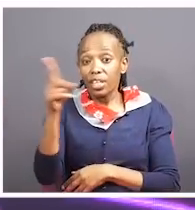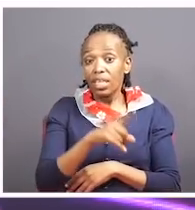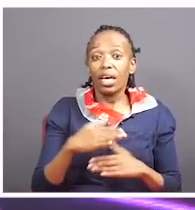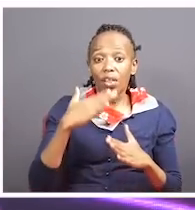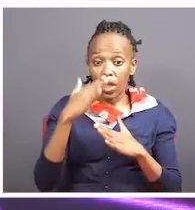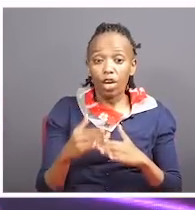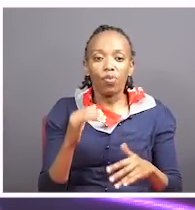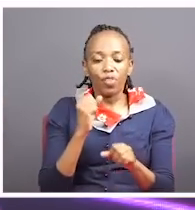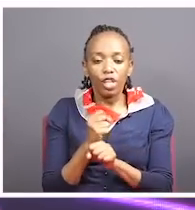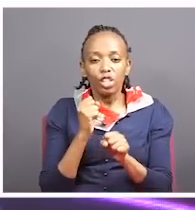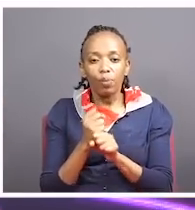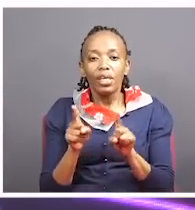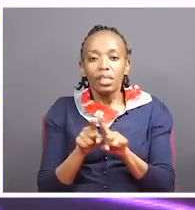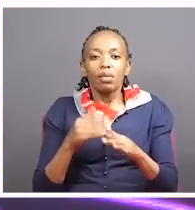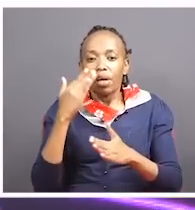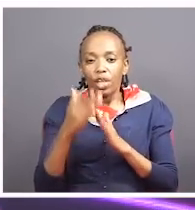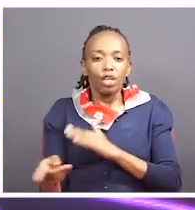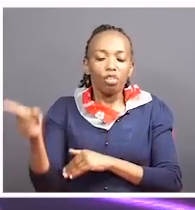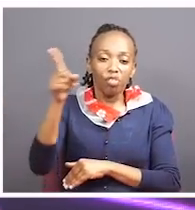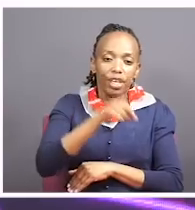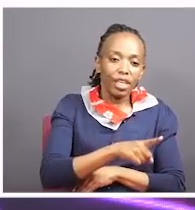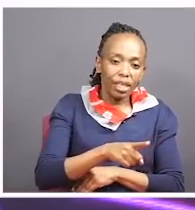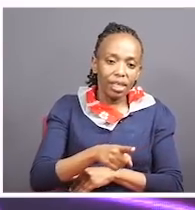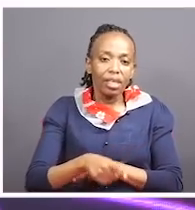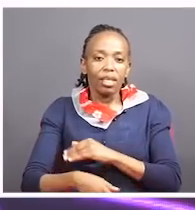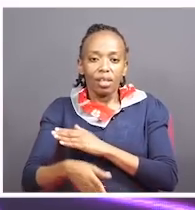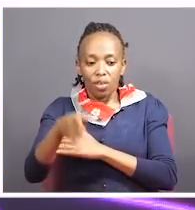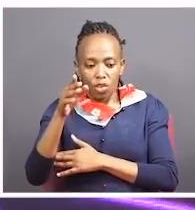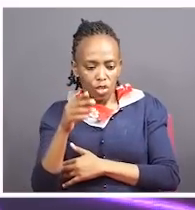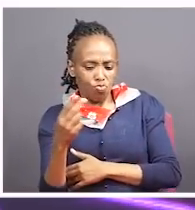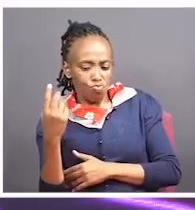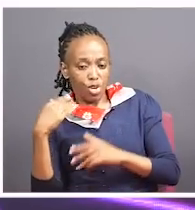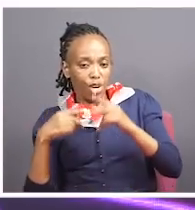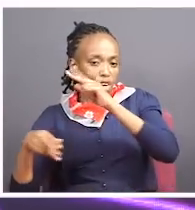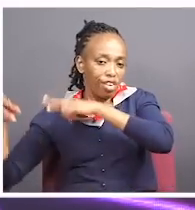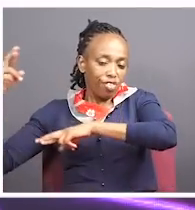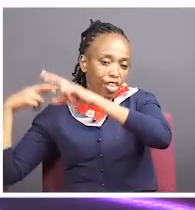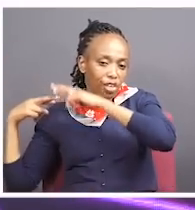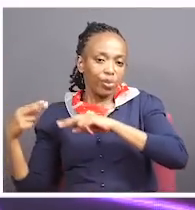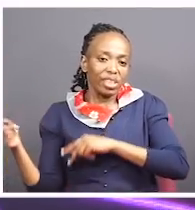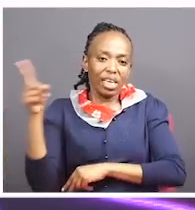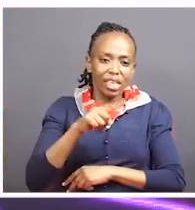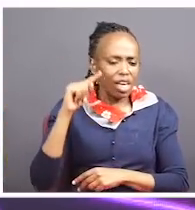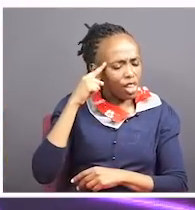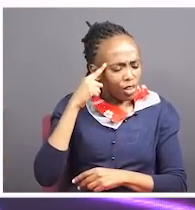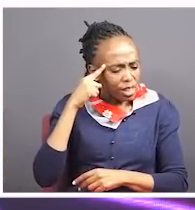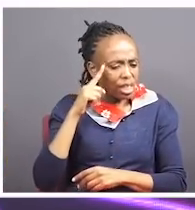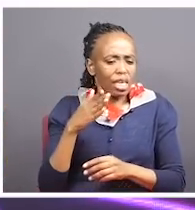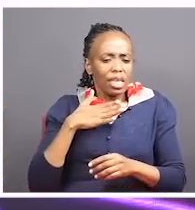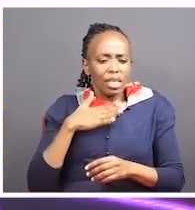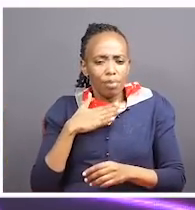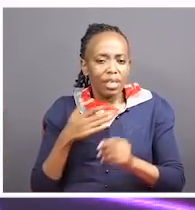day at the end of his job, at the end of his day, he looks back at the end of the day and he says, how did I perform this